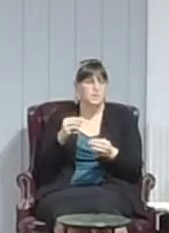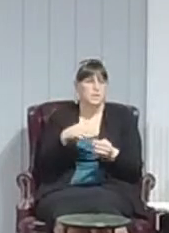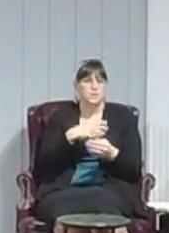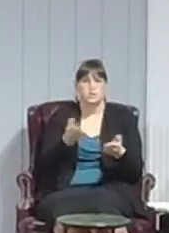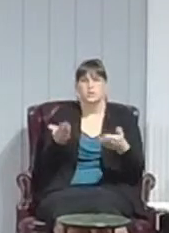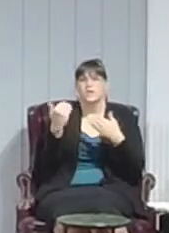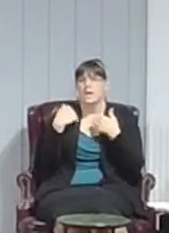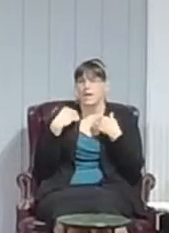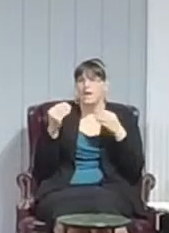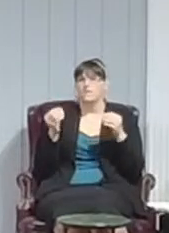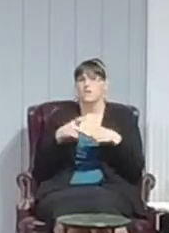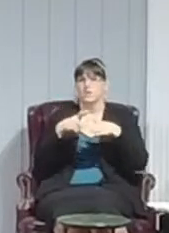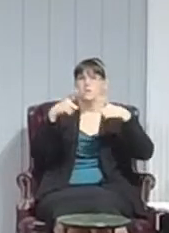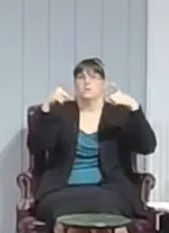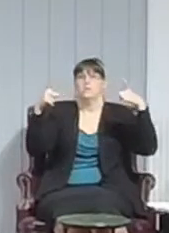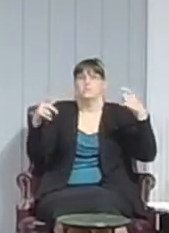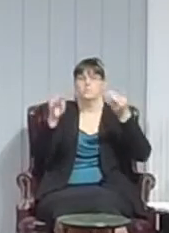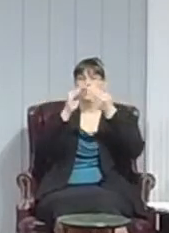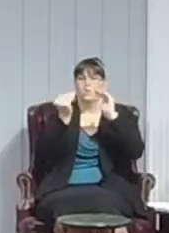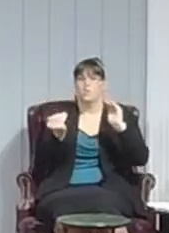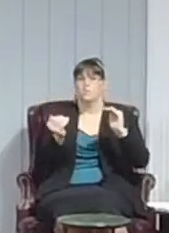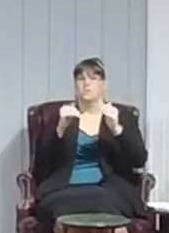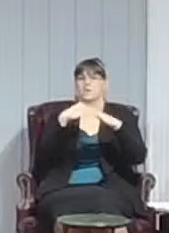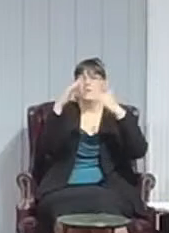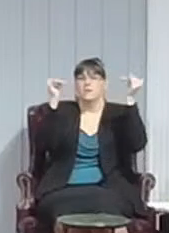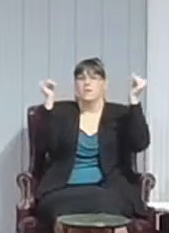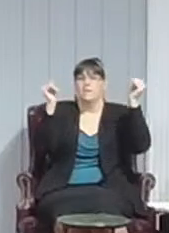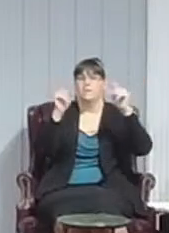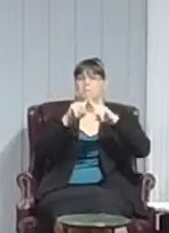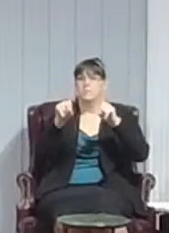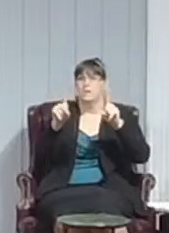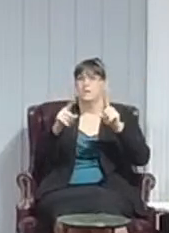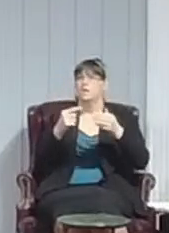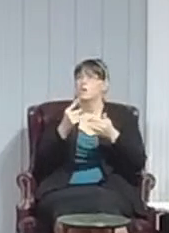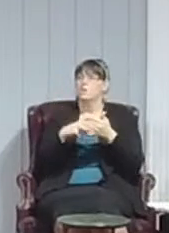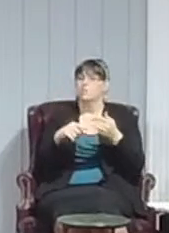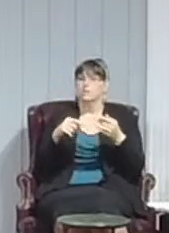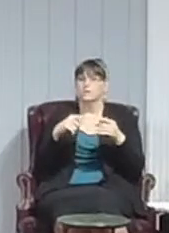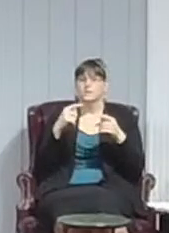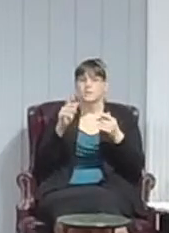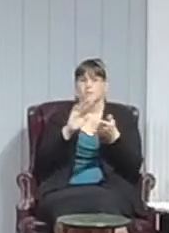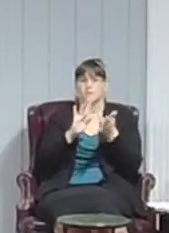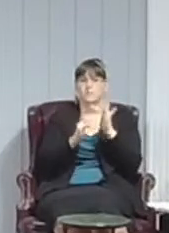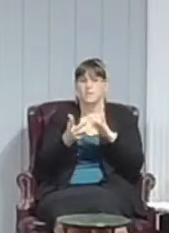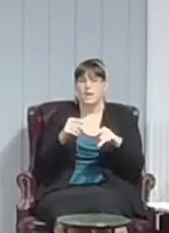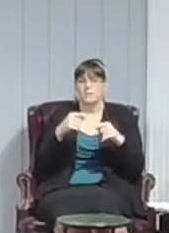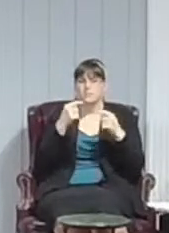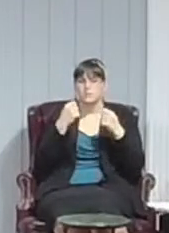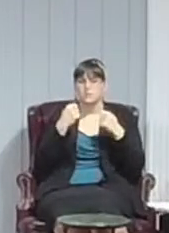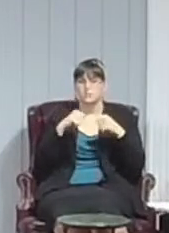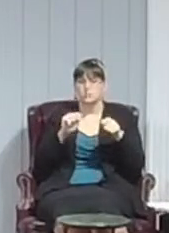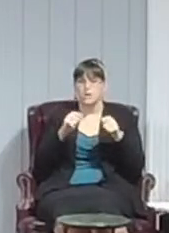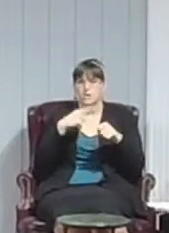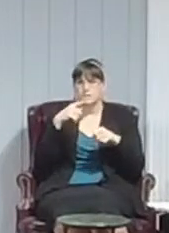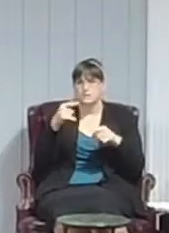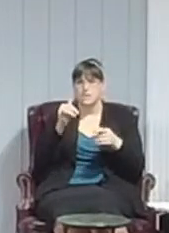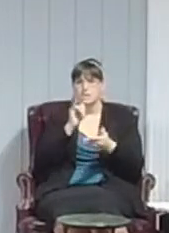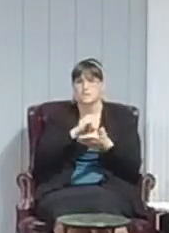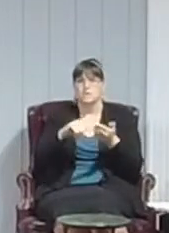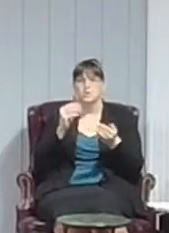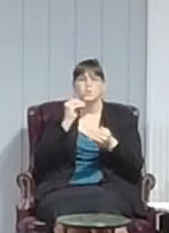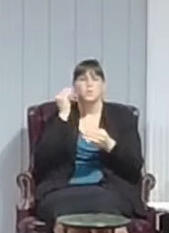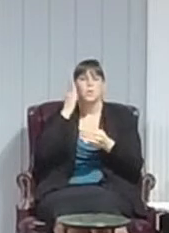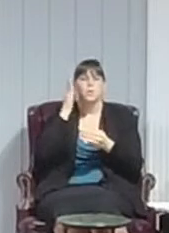saying. Just saying, but the whole idea, the point I think that the Bible is trying to say is that your home in